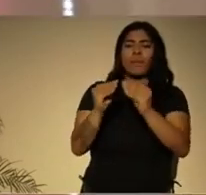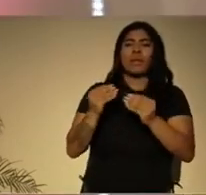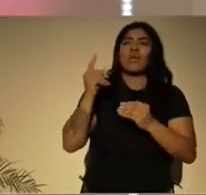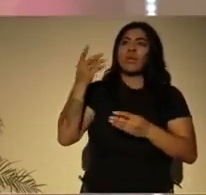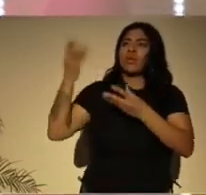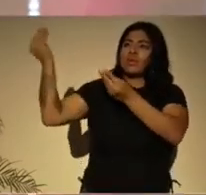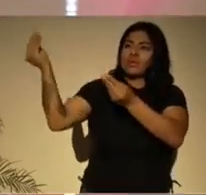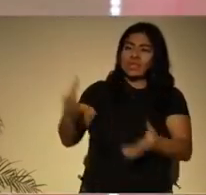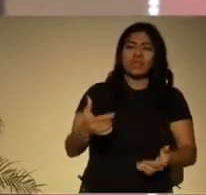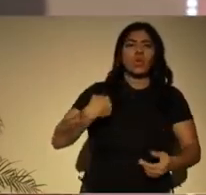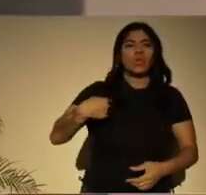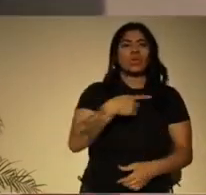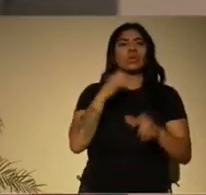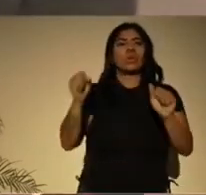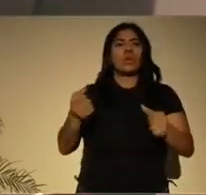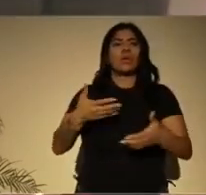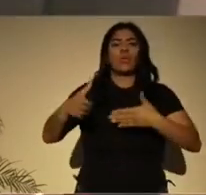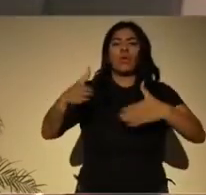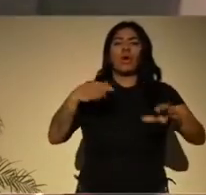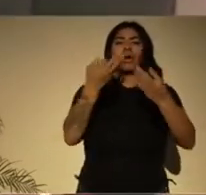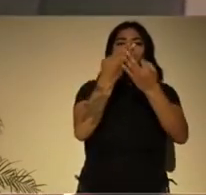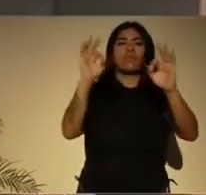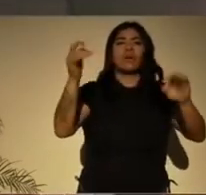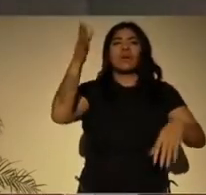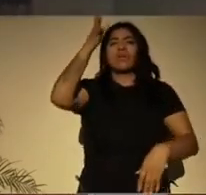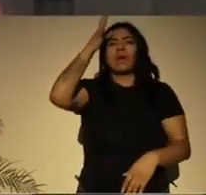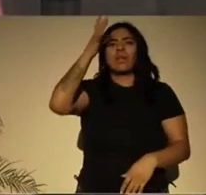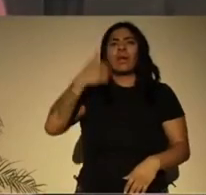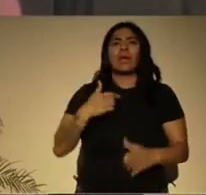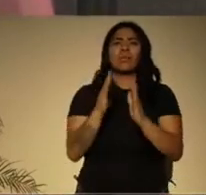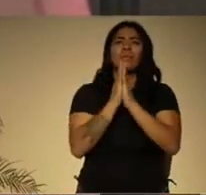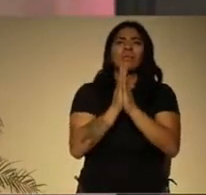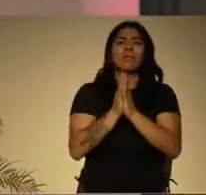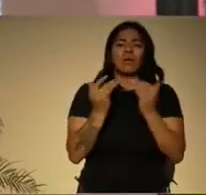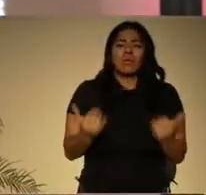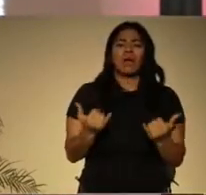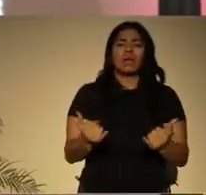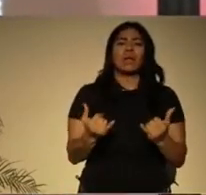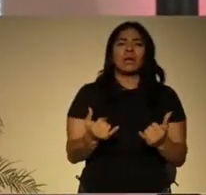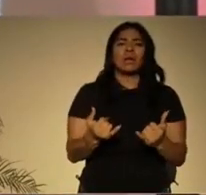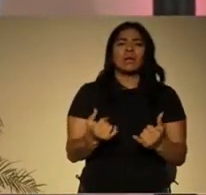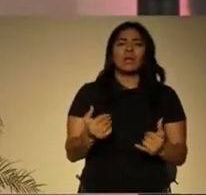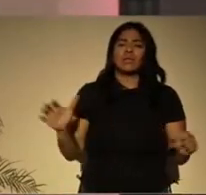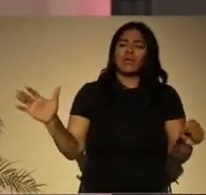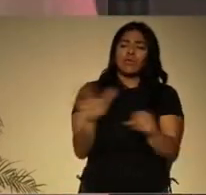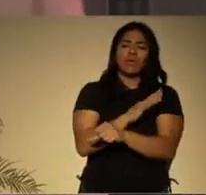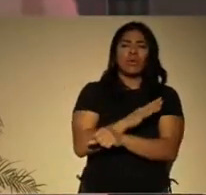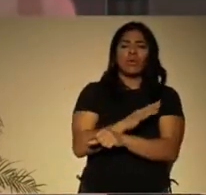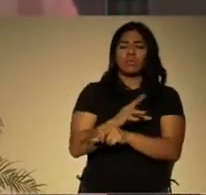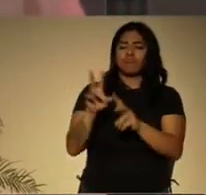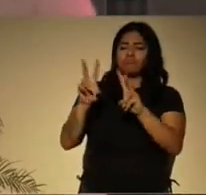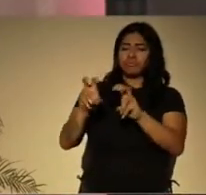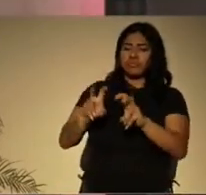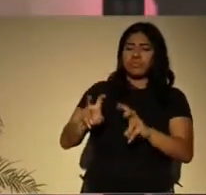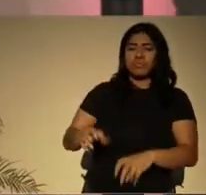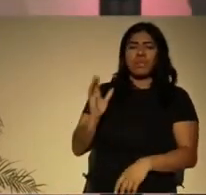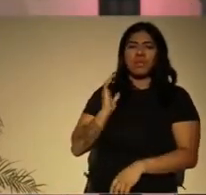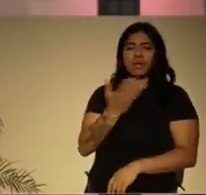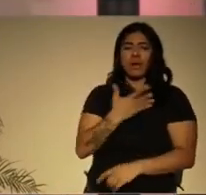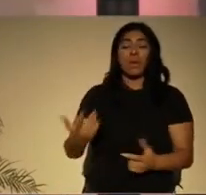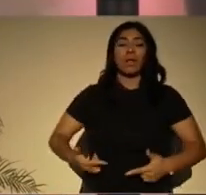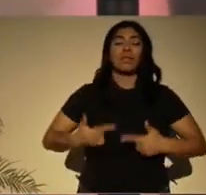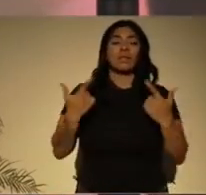in freedom. Father, I pray, Lord, right now that you would just do a full investigation of our lives and a